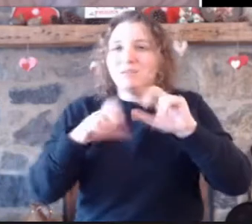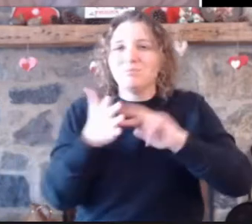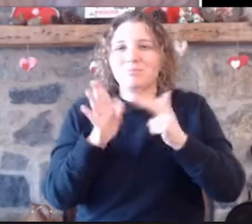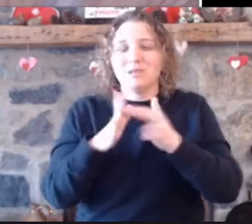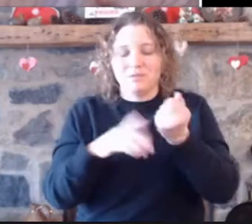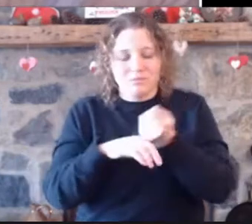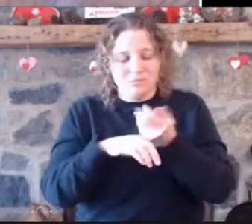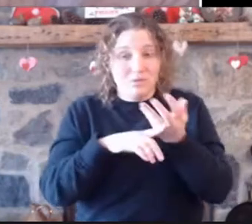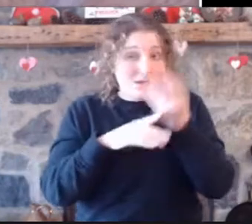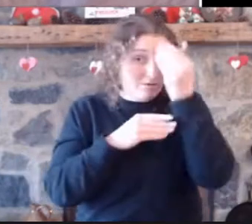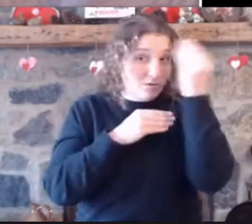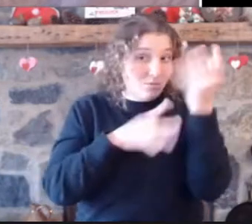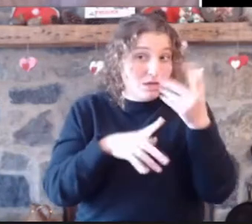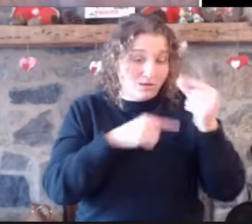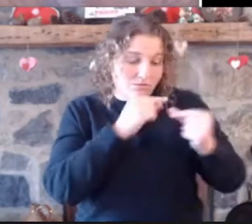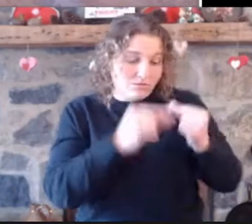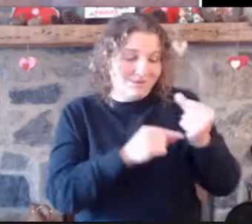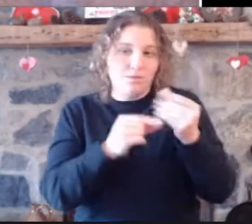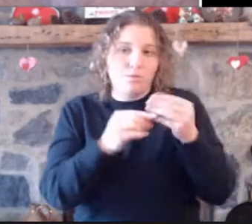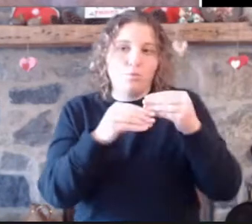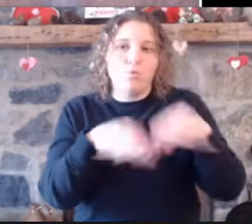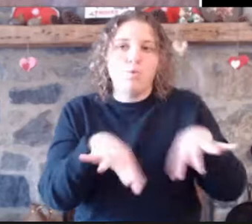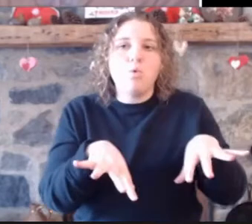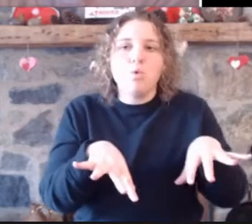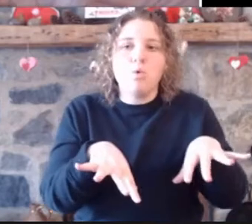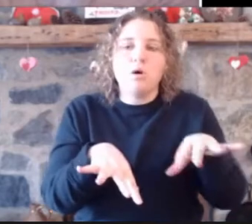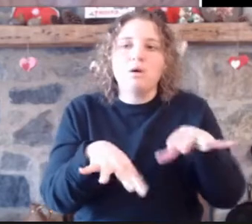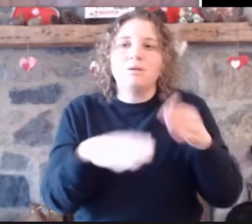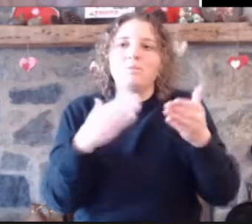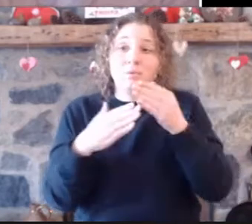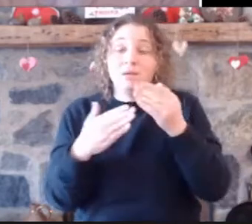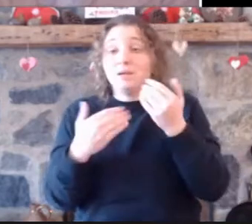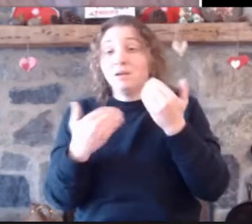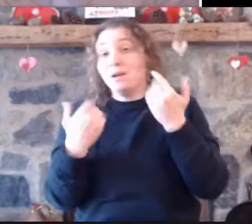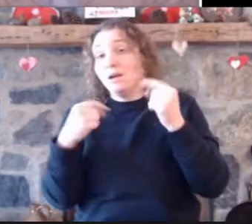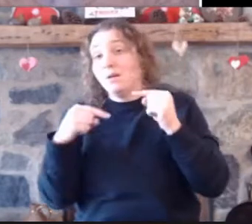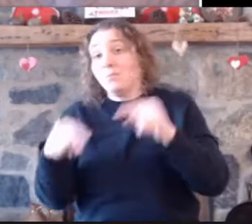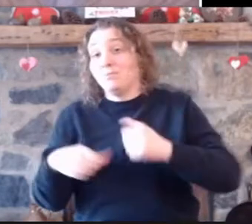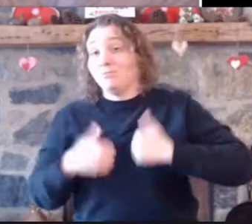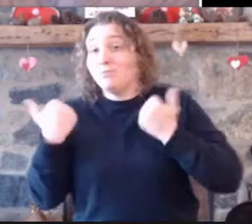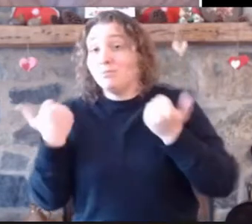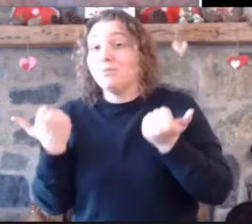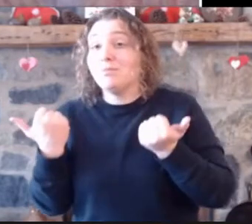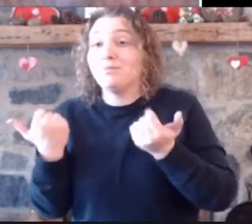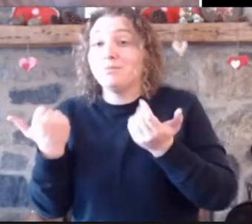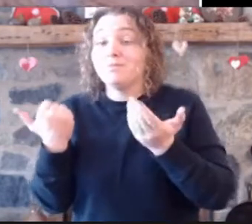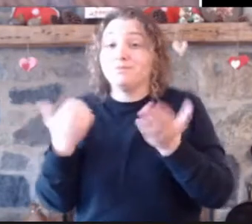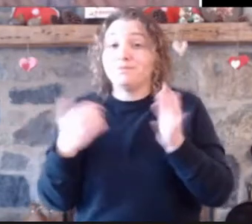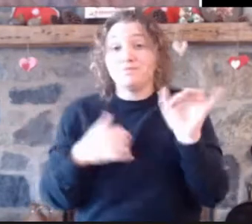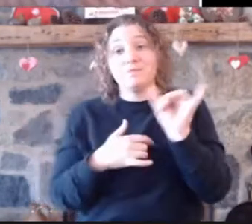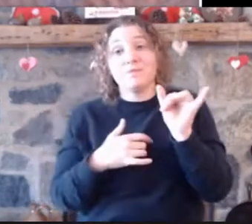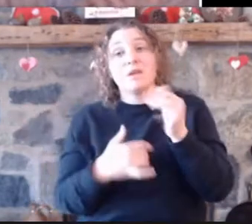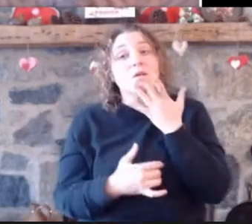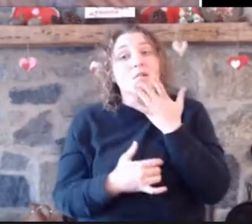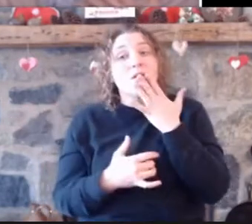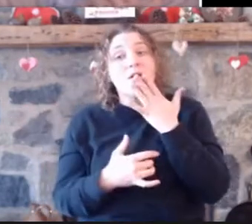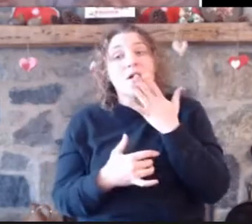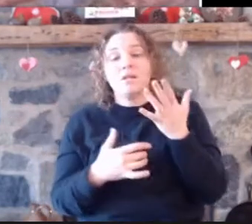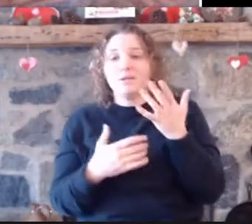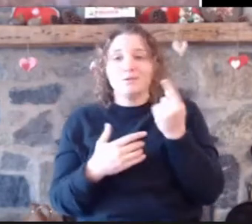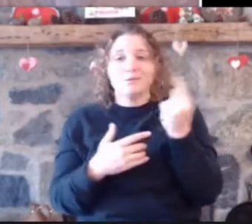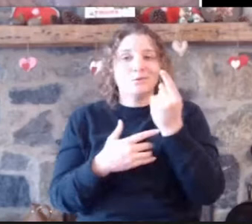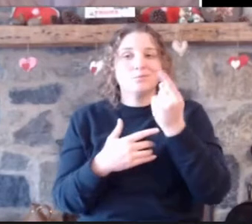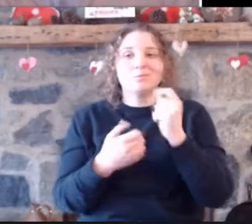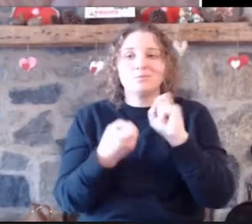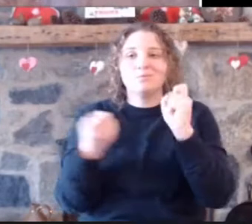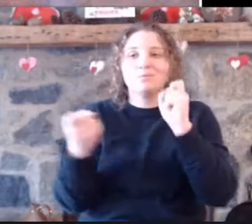information. You lose something, therefore it may make you just happen to survive. You have a mutation where your pigmentation changes, and so